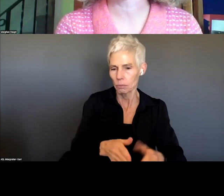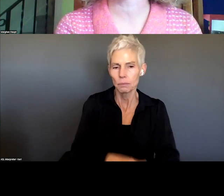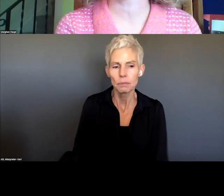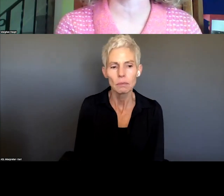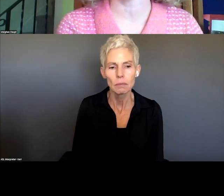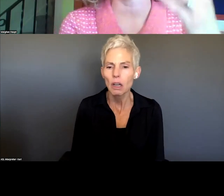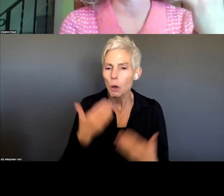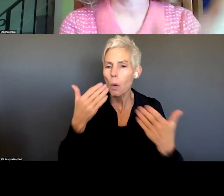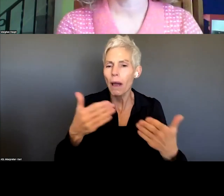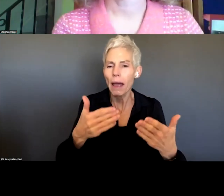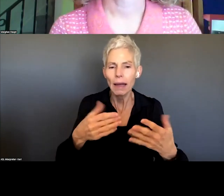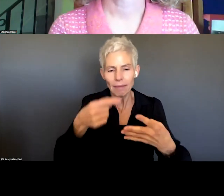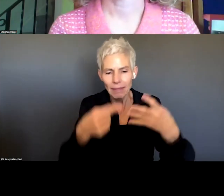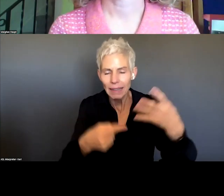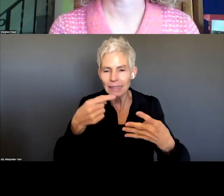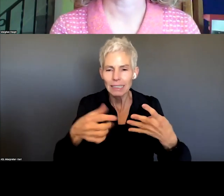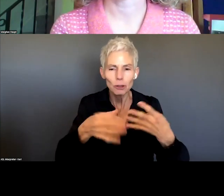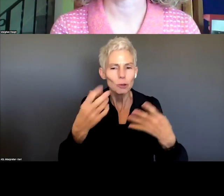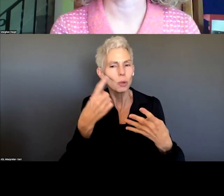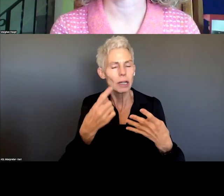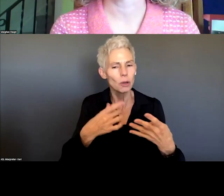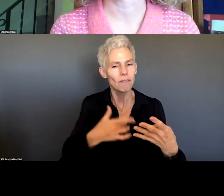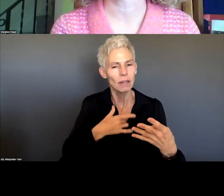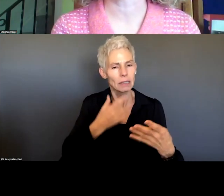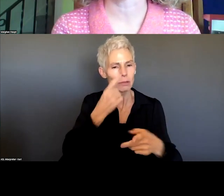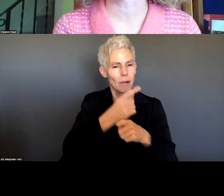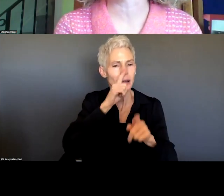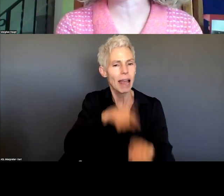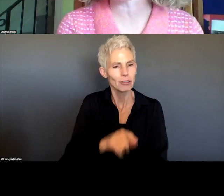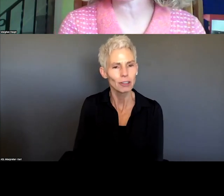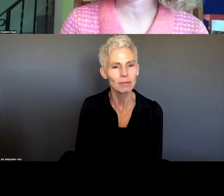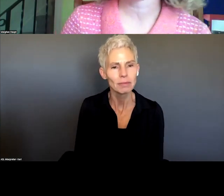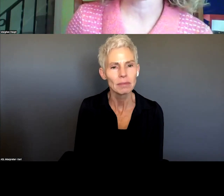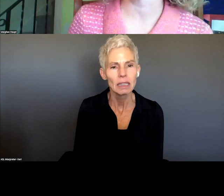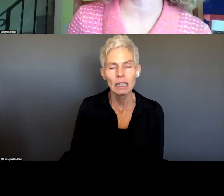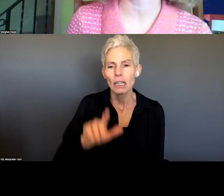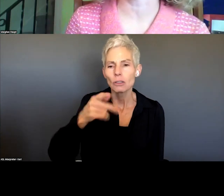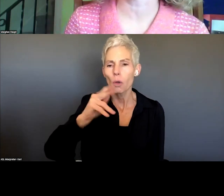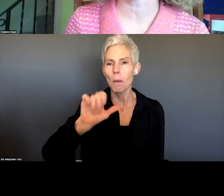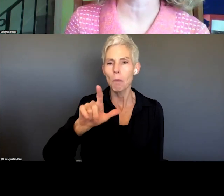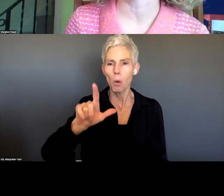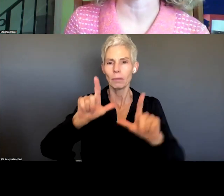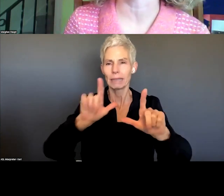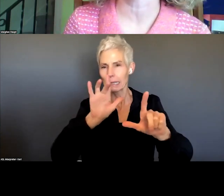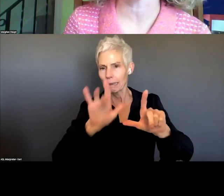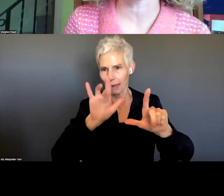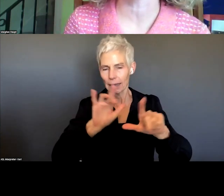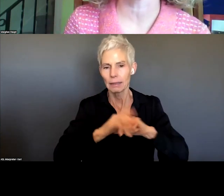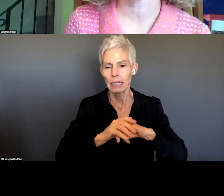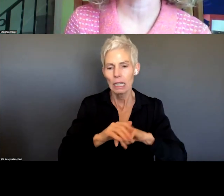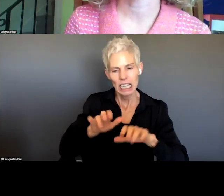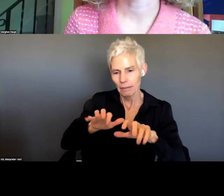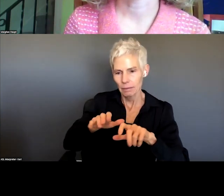go ahead and put what you would put. The poll is up. Do it in the poll and not the